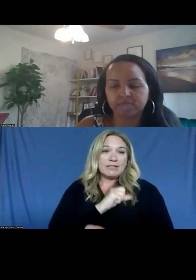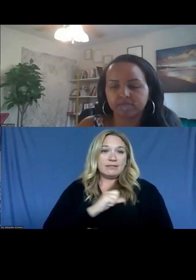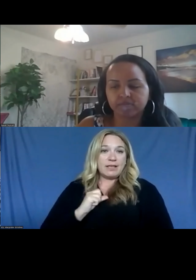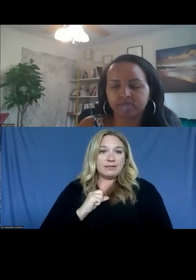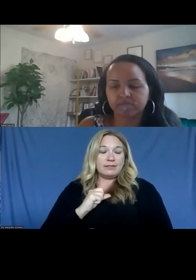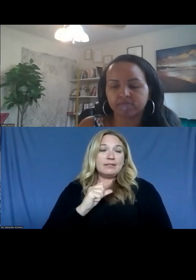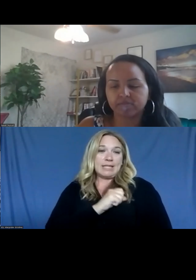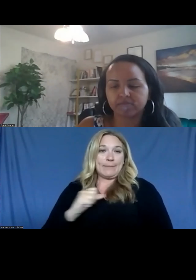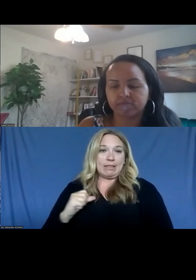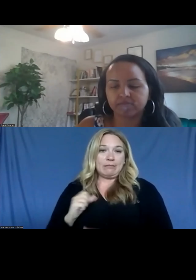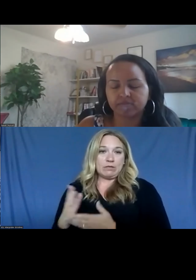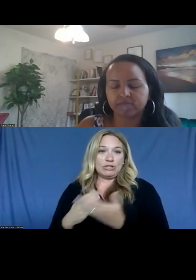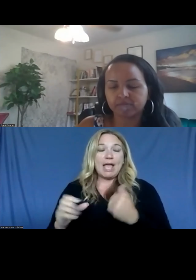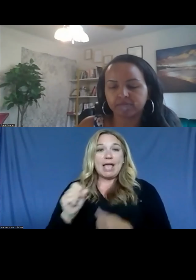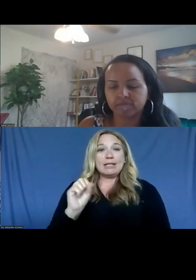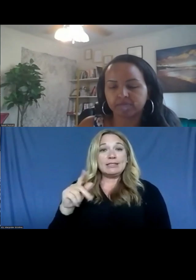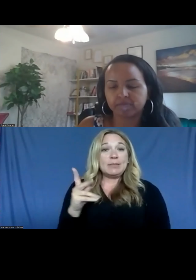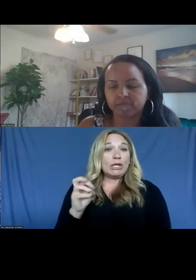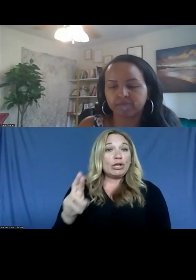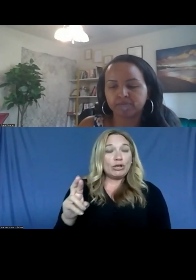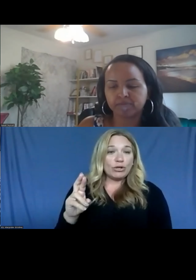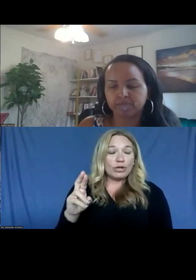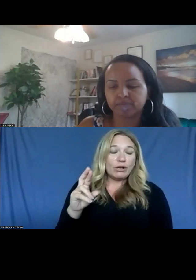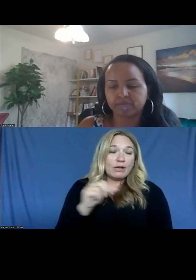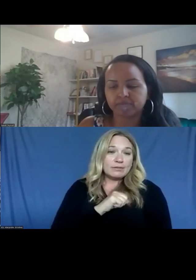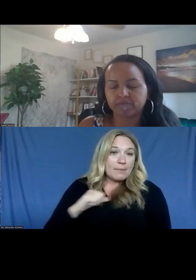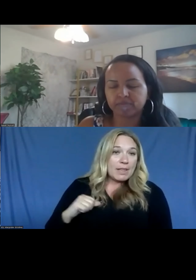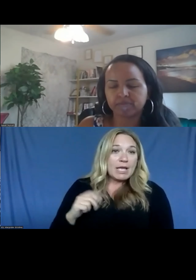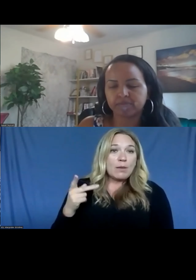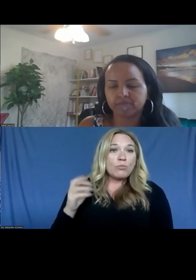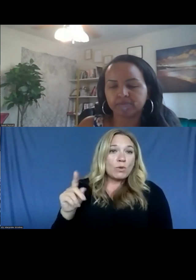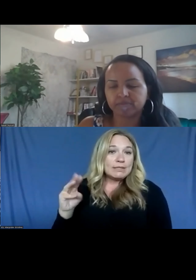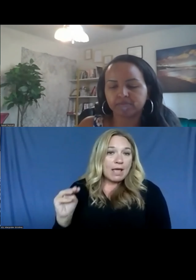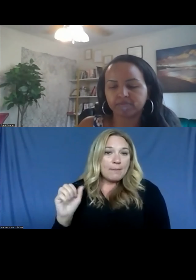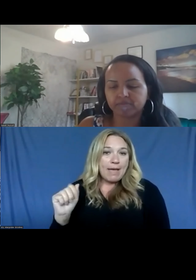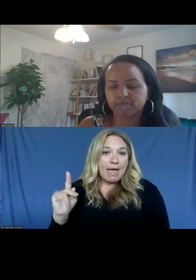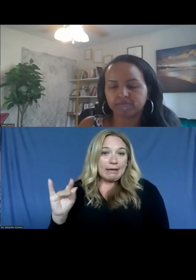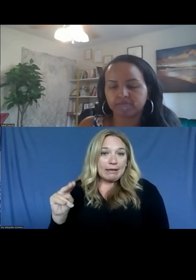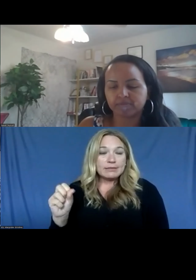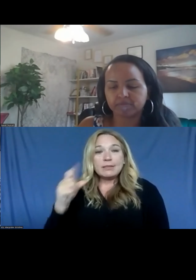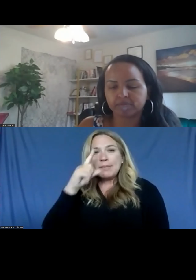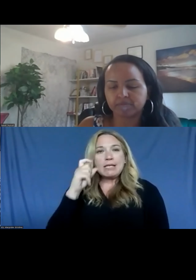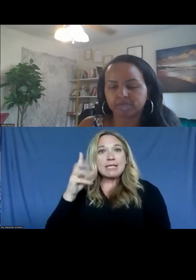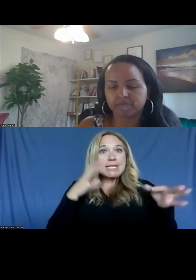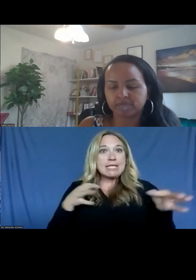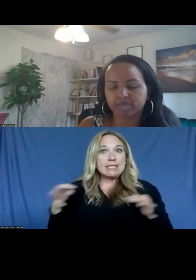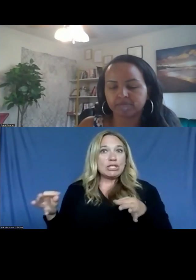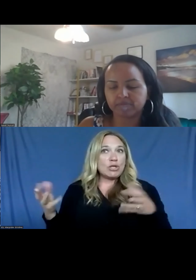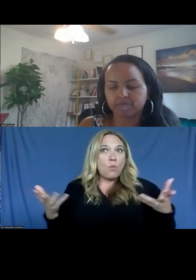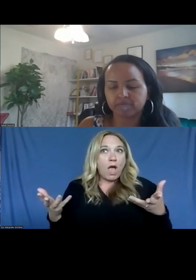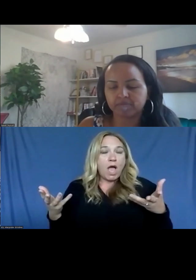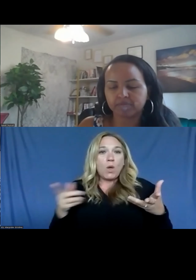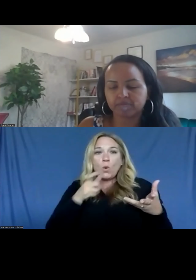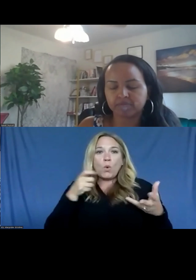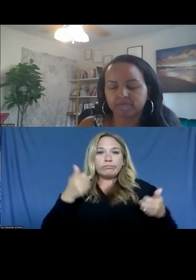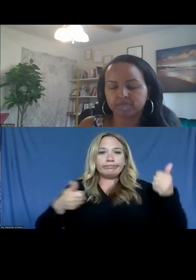then Speaker Rendon in the Assembly and Pro Tem Atkins in the Senate, because the decisions being made at this point are all, it's leadership.